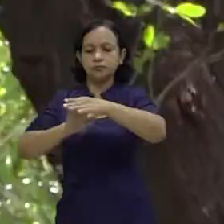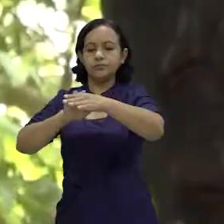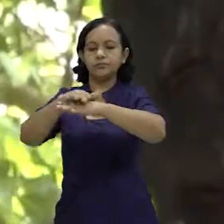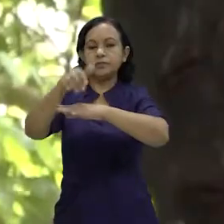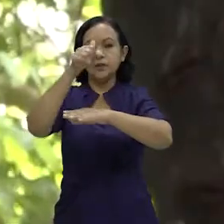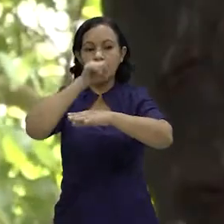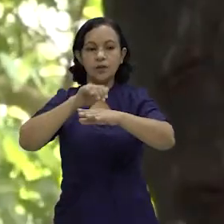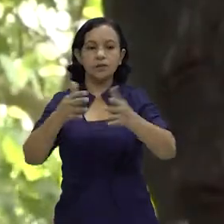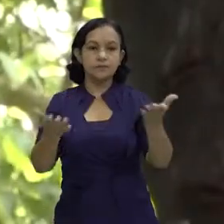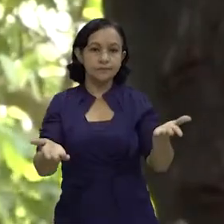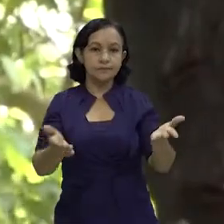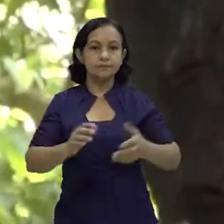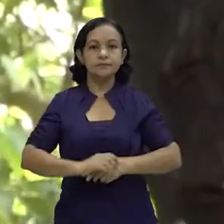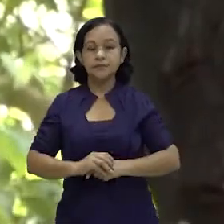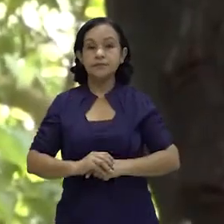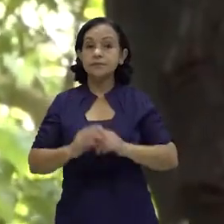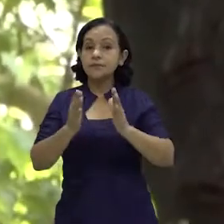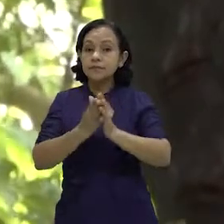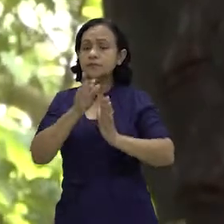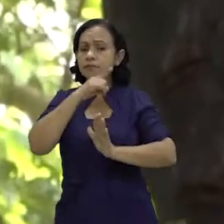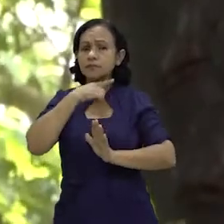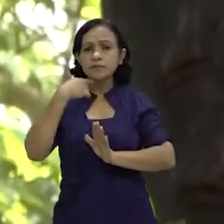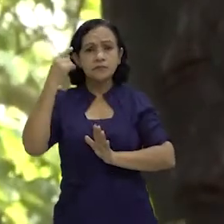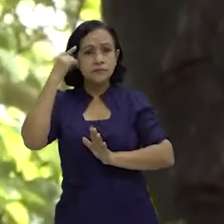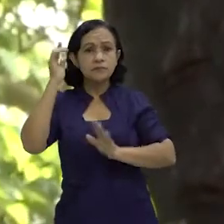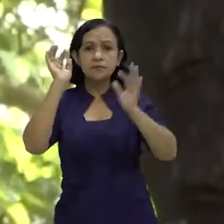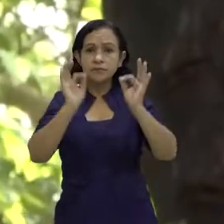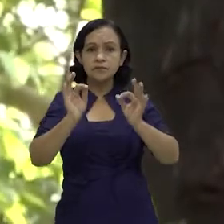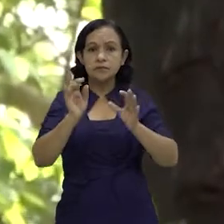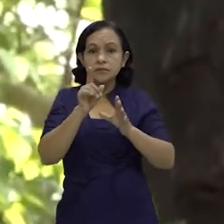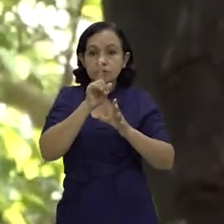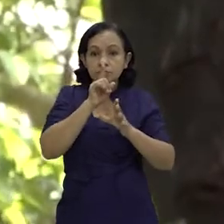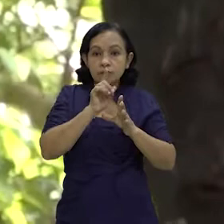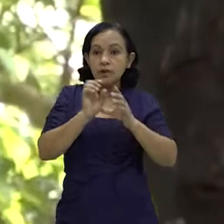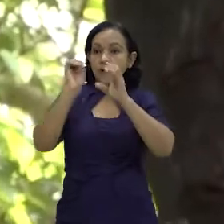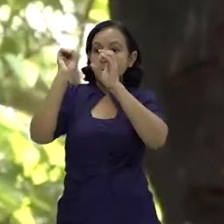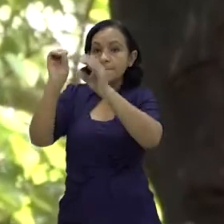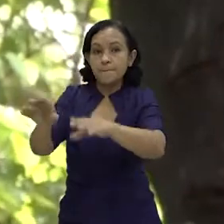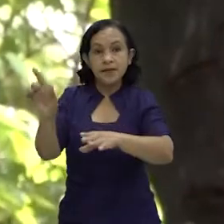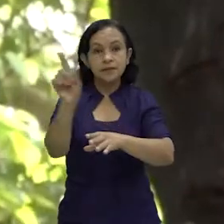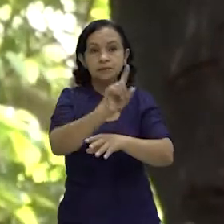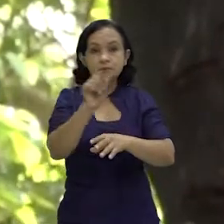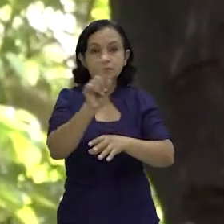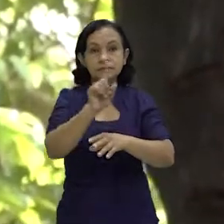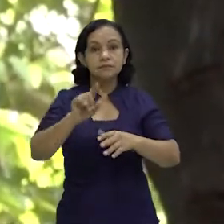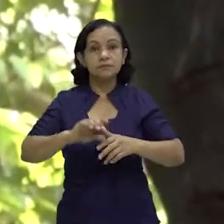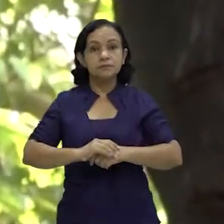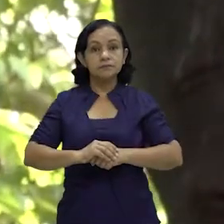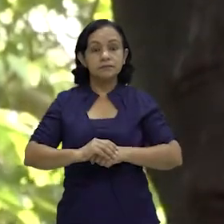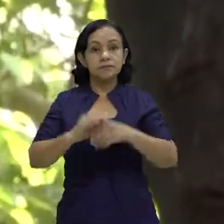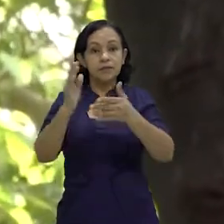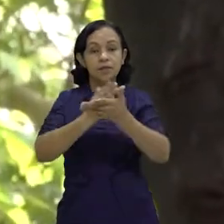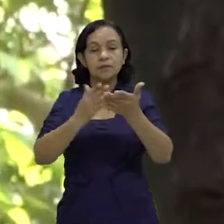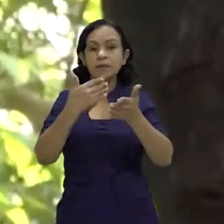water And we need to more aware of not to the garbage to where we need